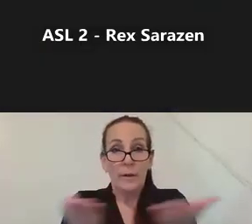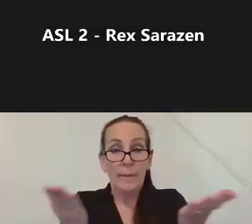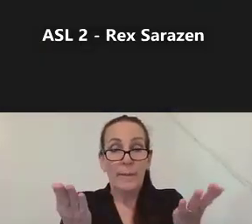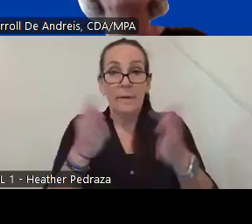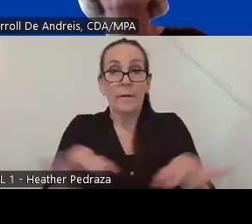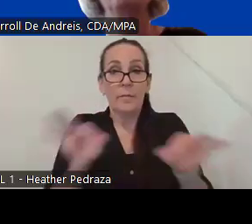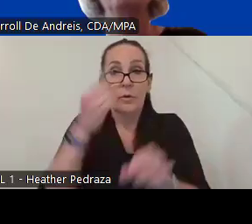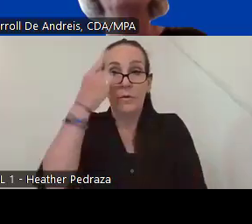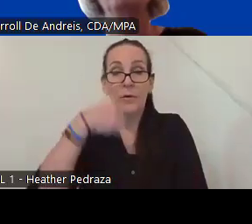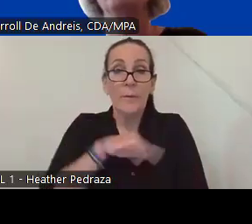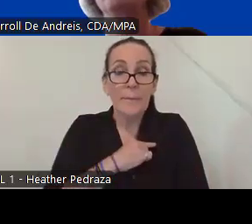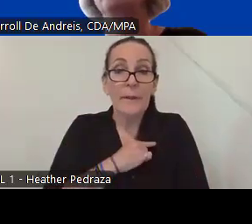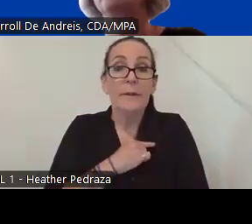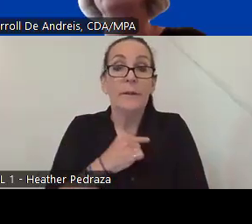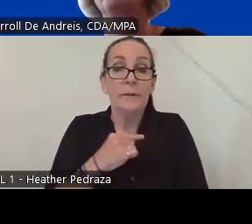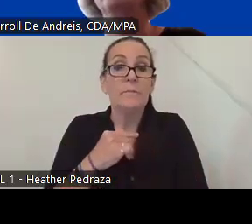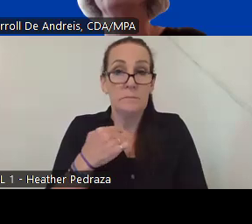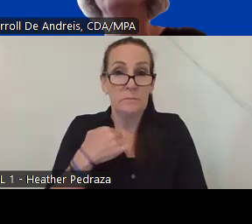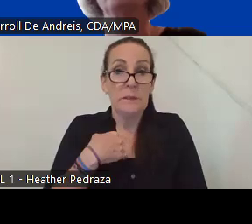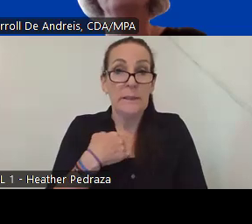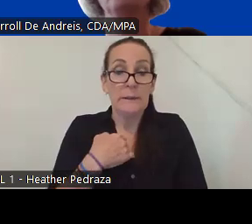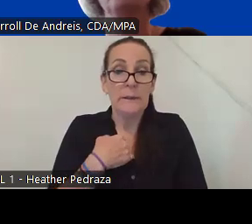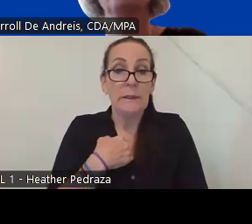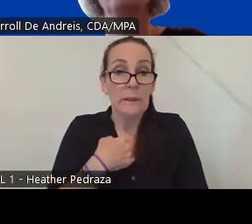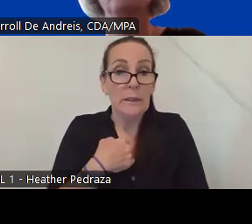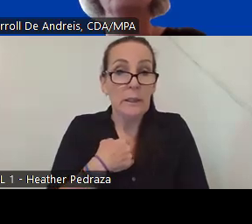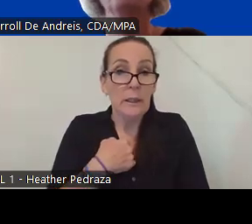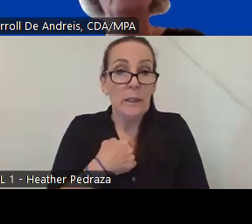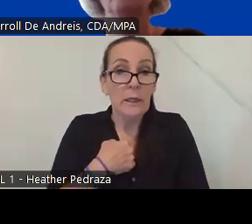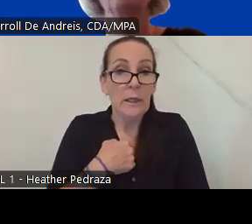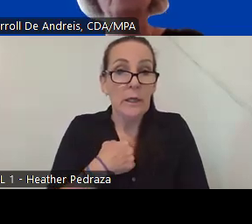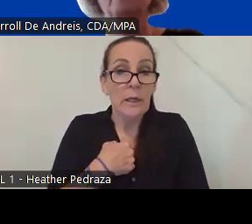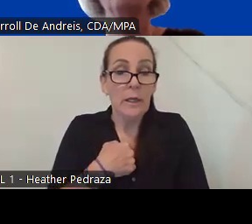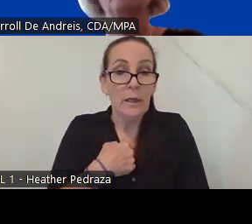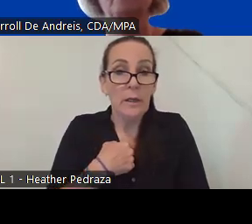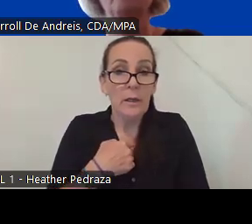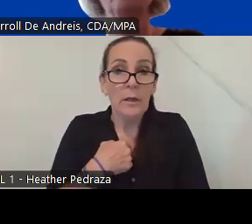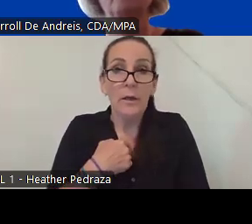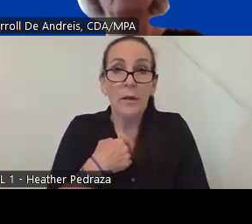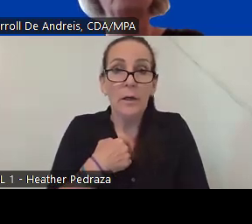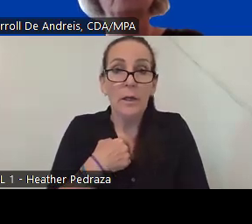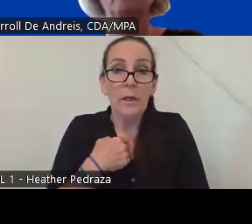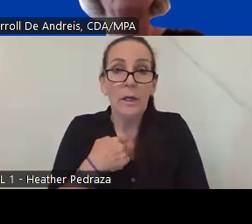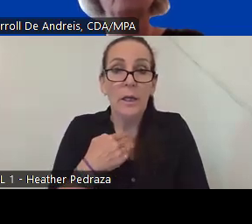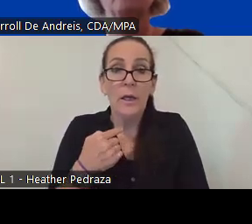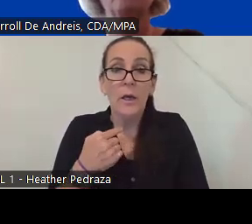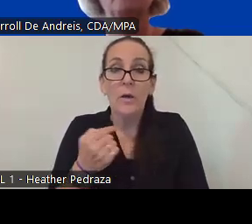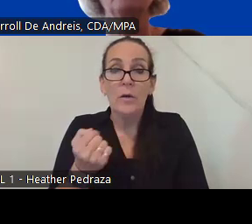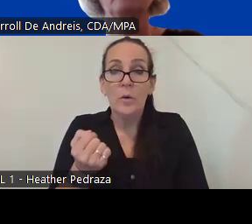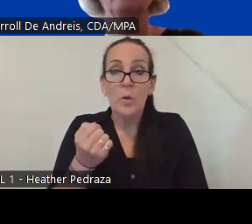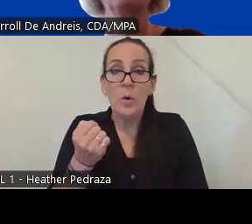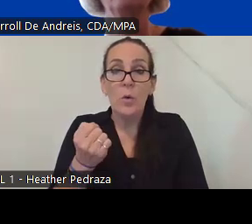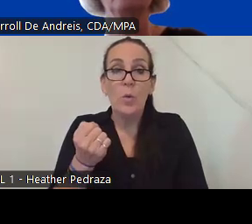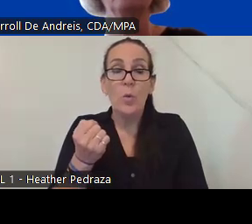do is boldly go where everyone else is already going.